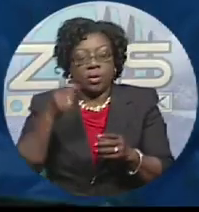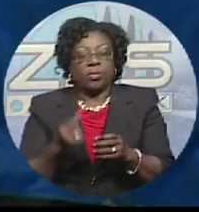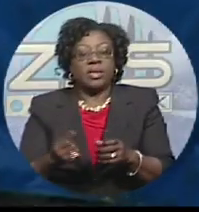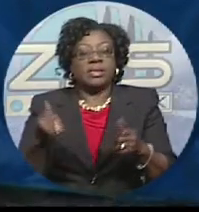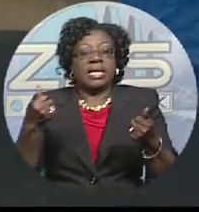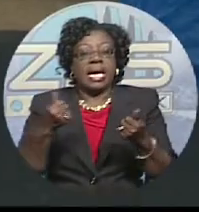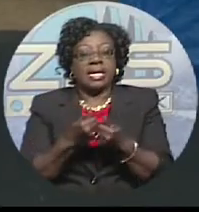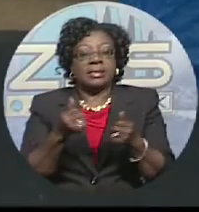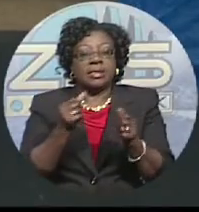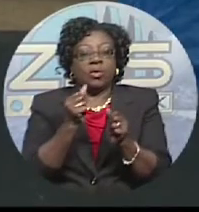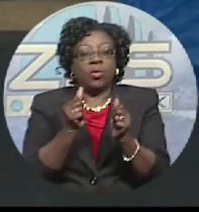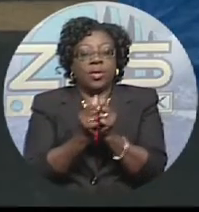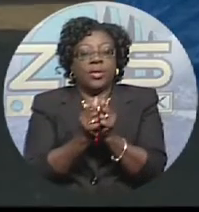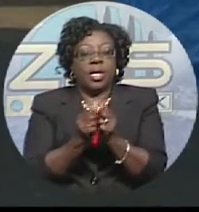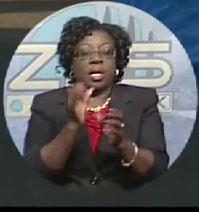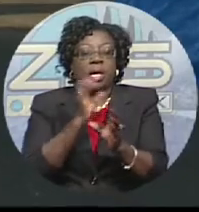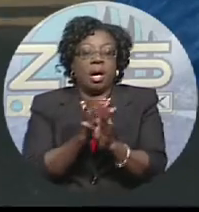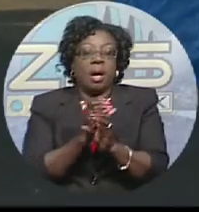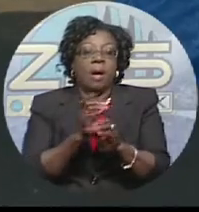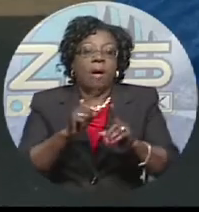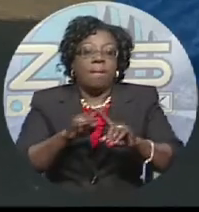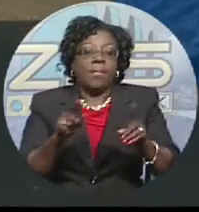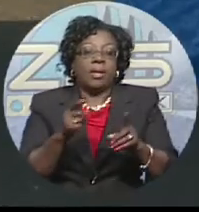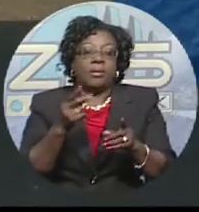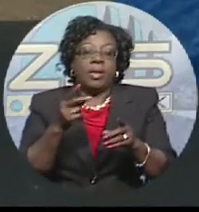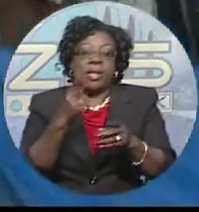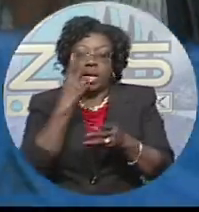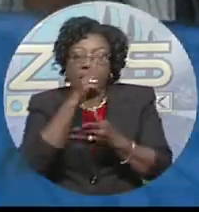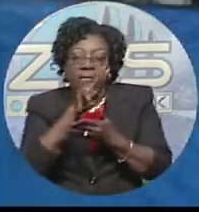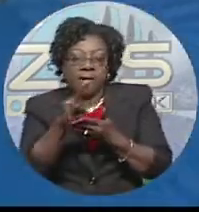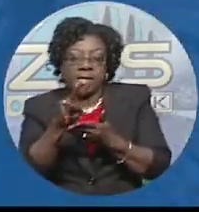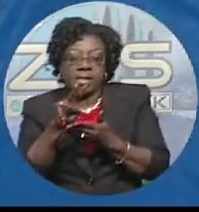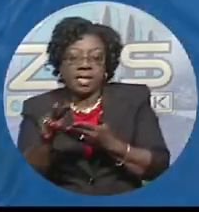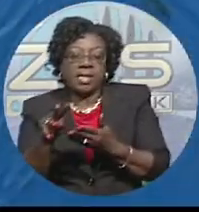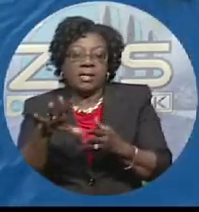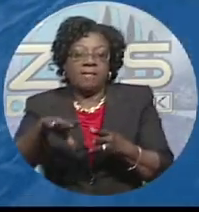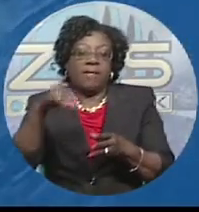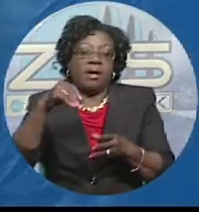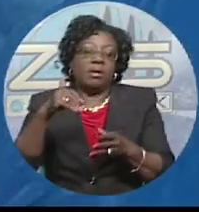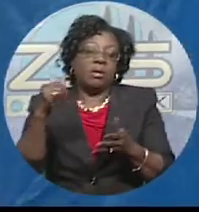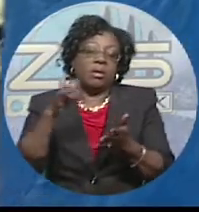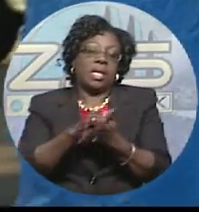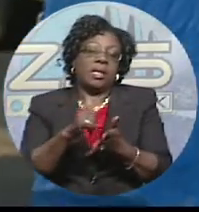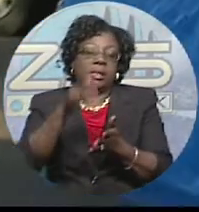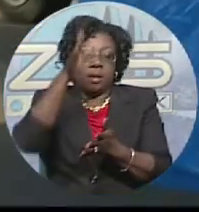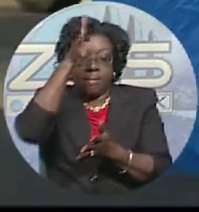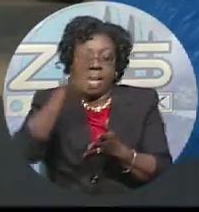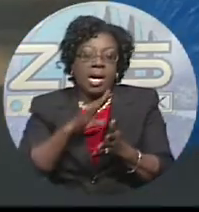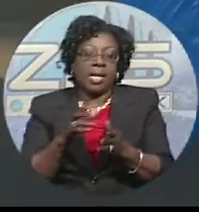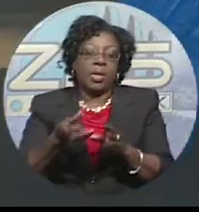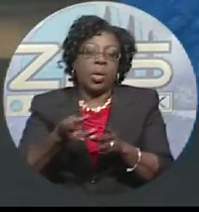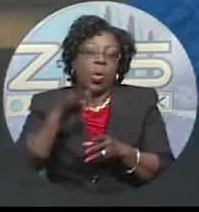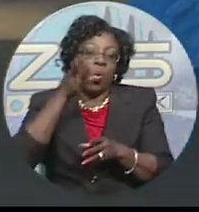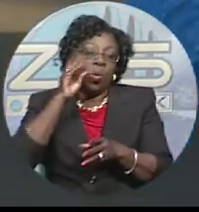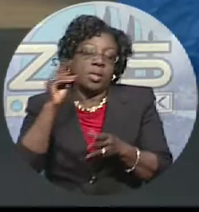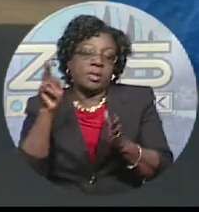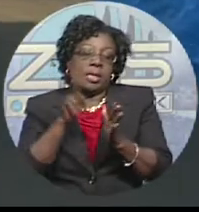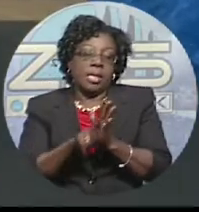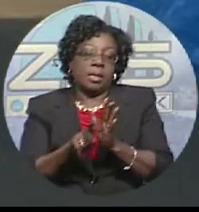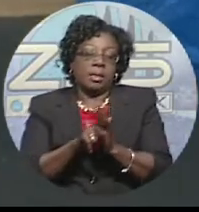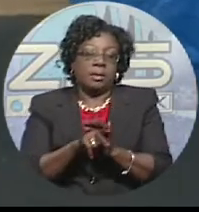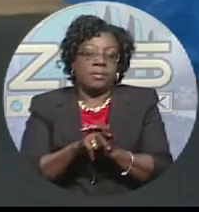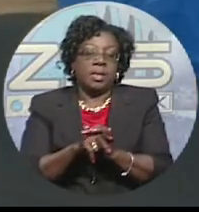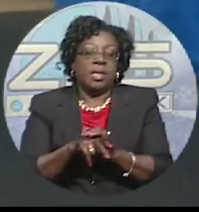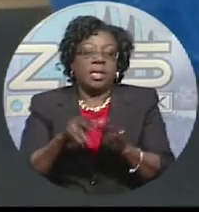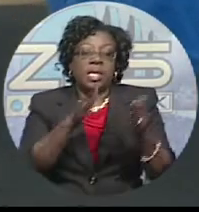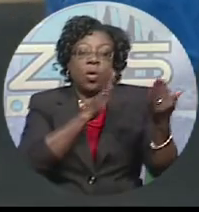accident was soon classified as the country's latest homicide after officers began investigating the scene. Now they are hoping someone will